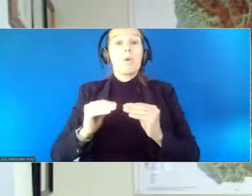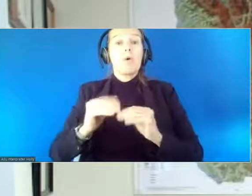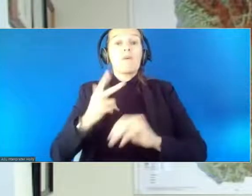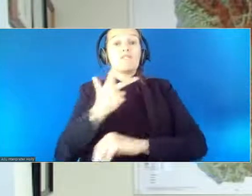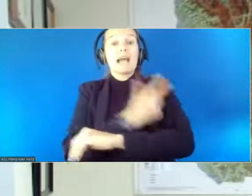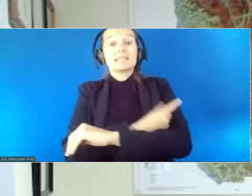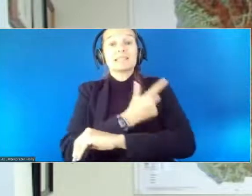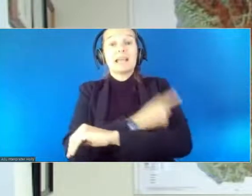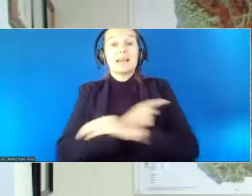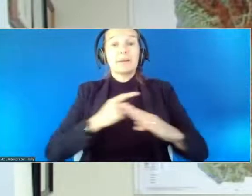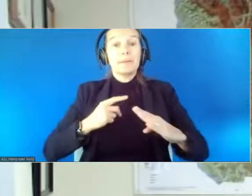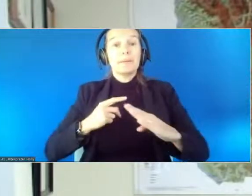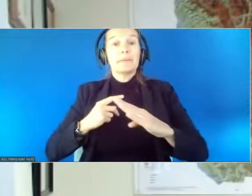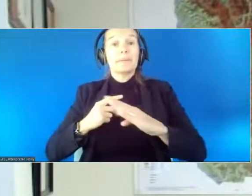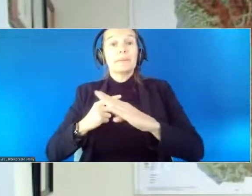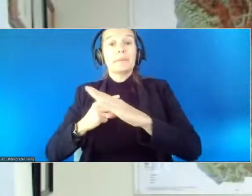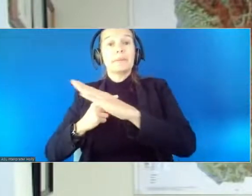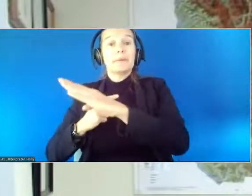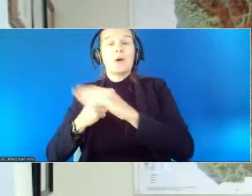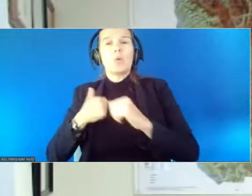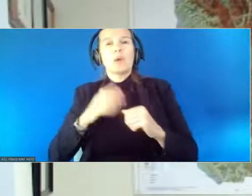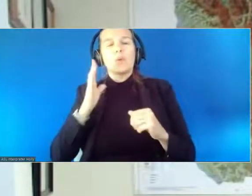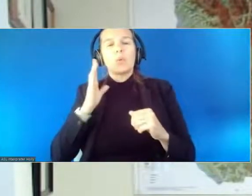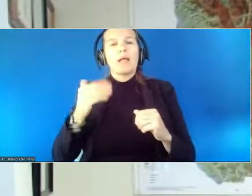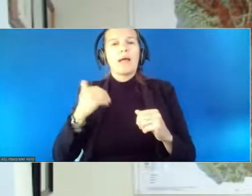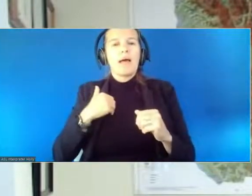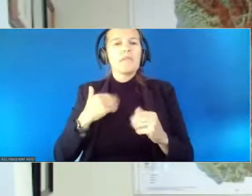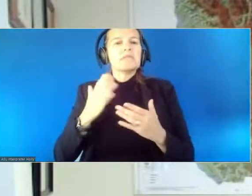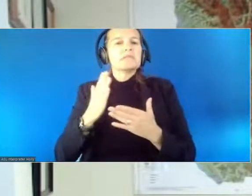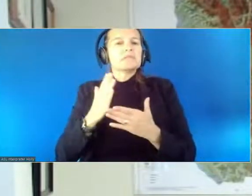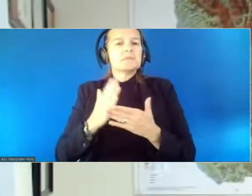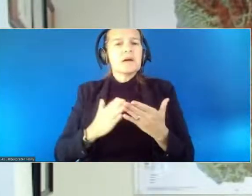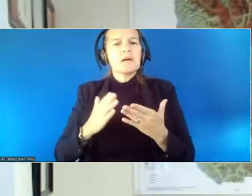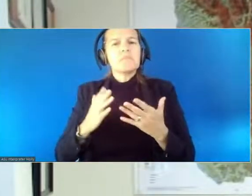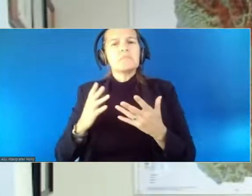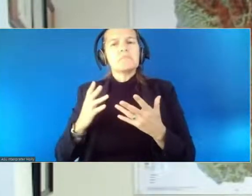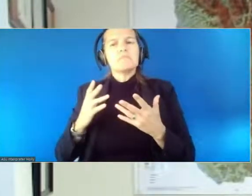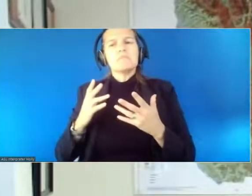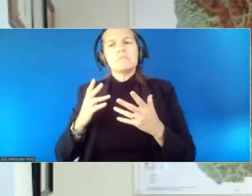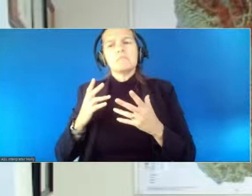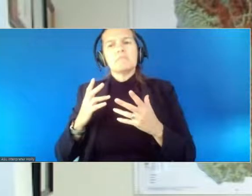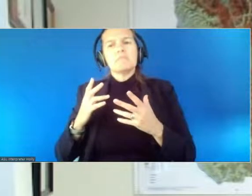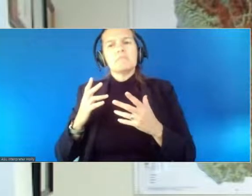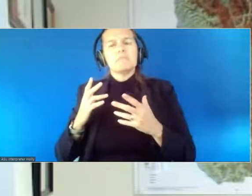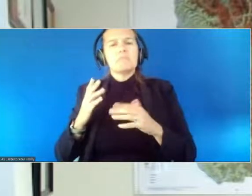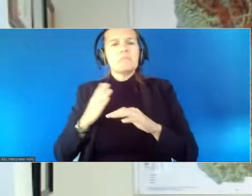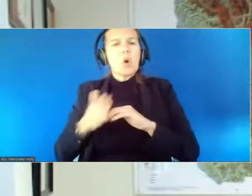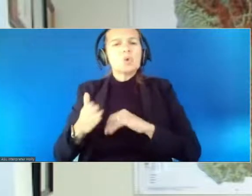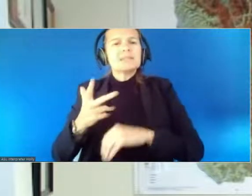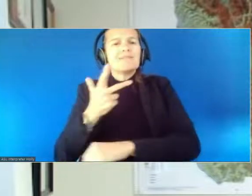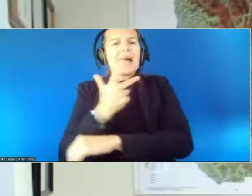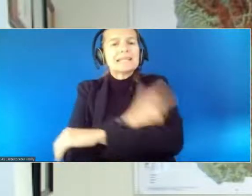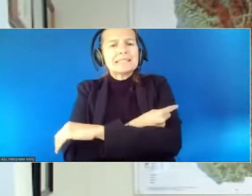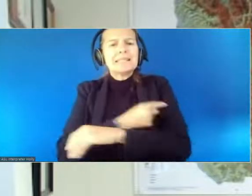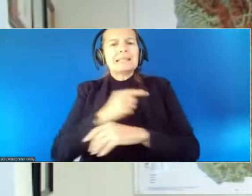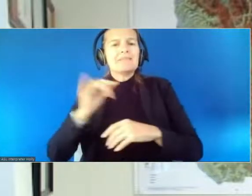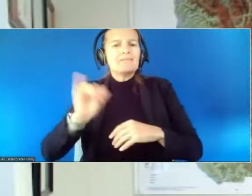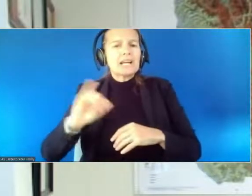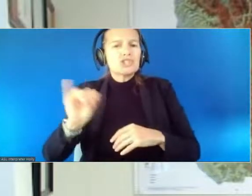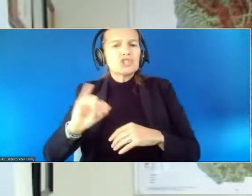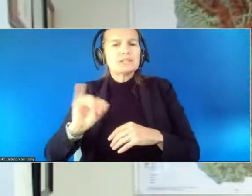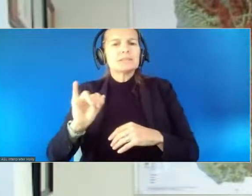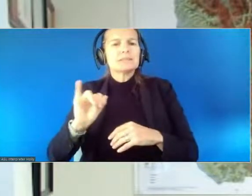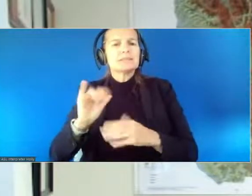more, we've called it breakthrough in the past. We've tried to change that to post-vaccination infections. We're going to